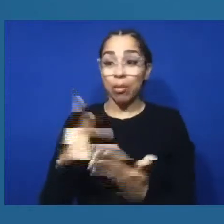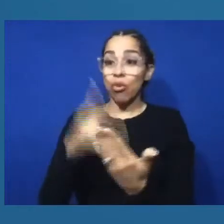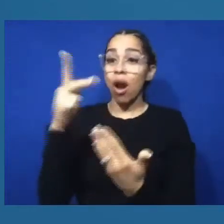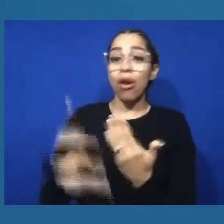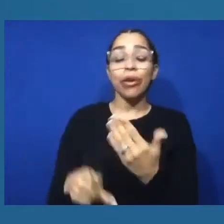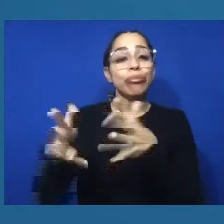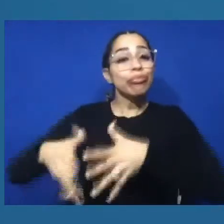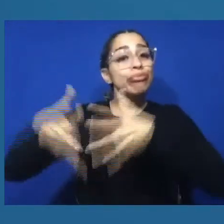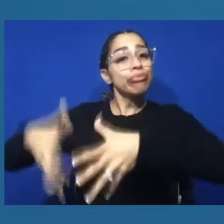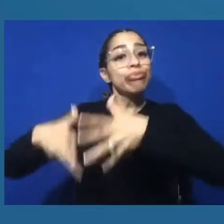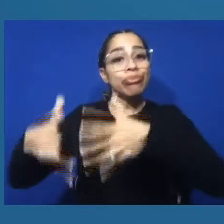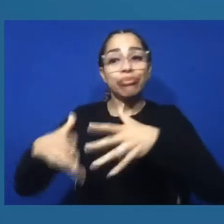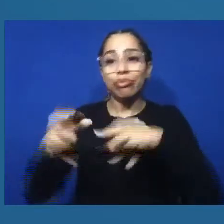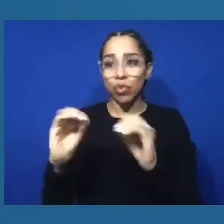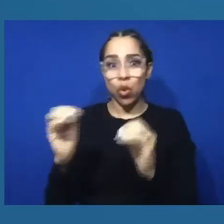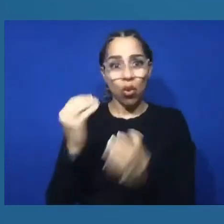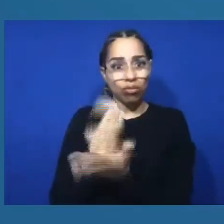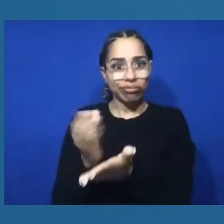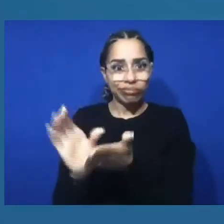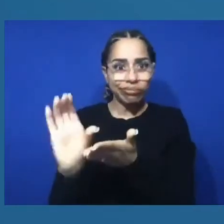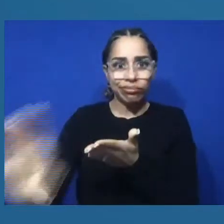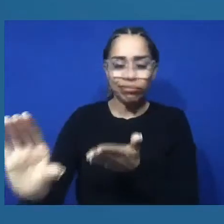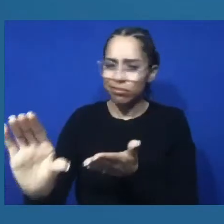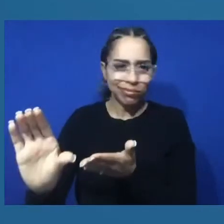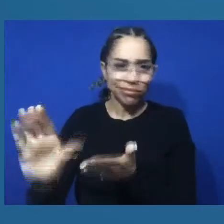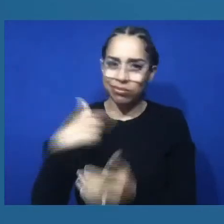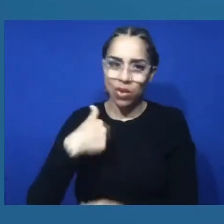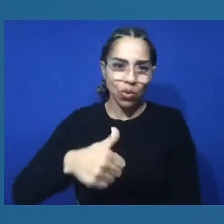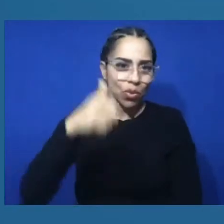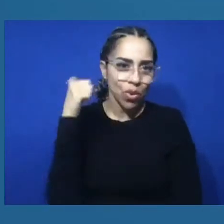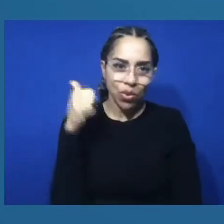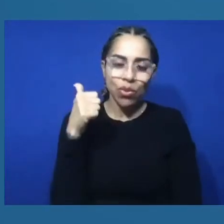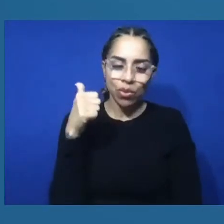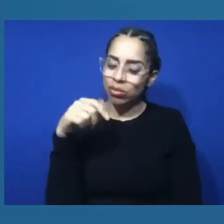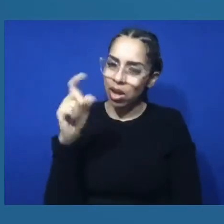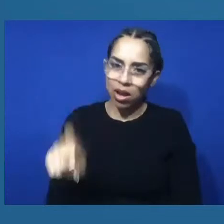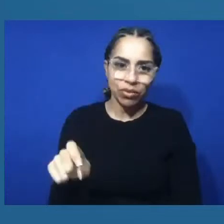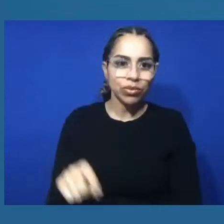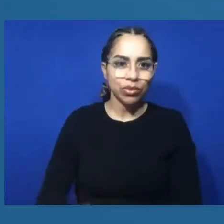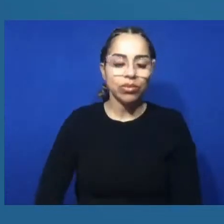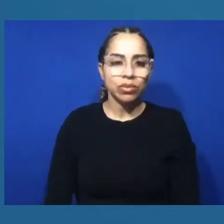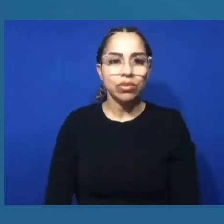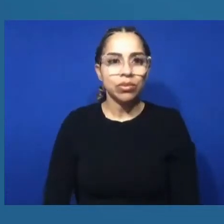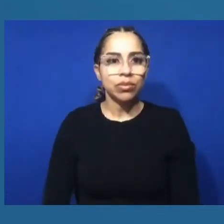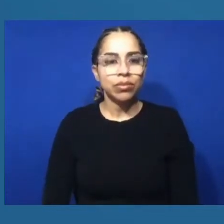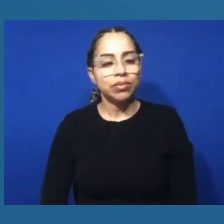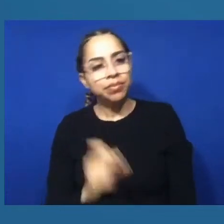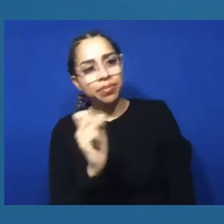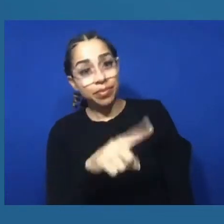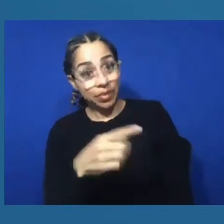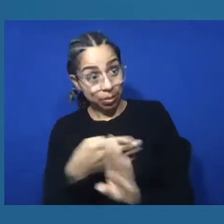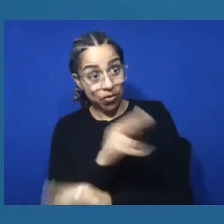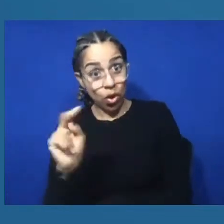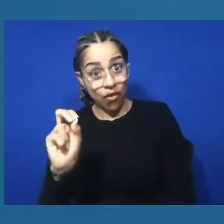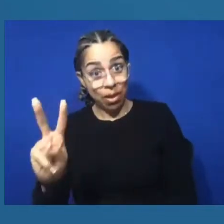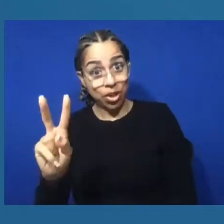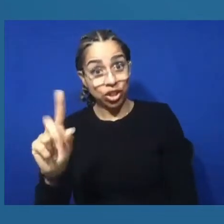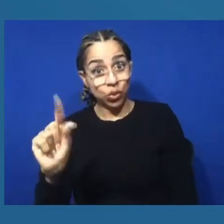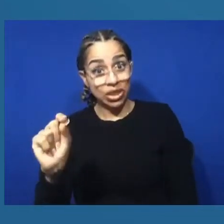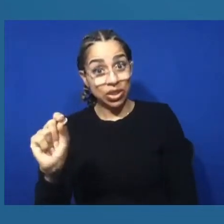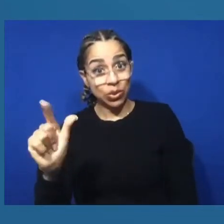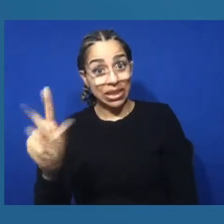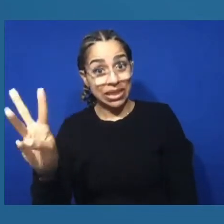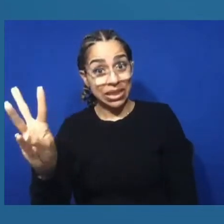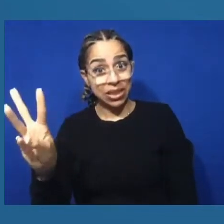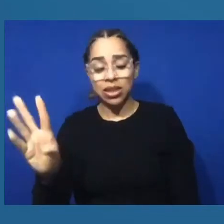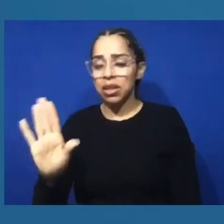that's an important distinction to make here. All right, Will the Rob? program be implemented before November 2026? I'm not going to have the details in place right